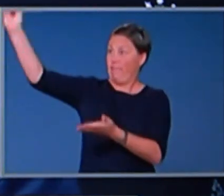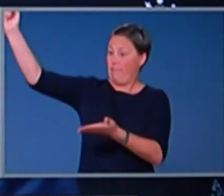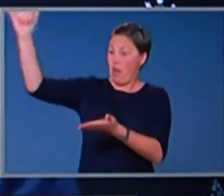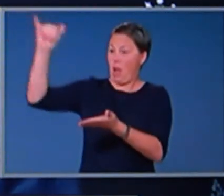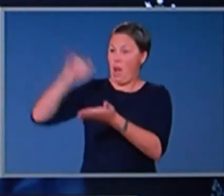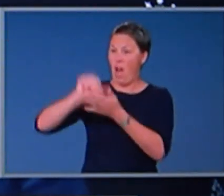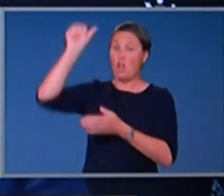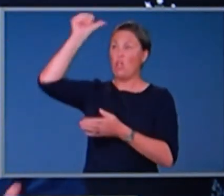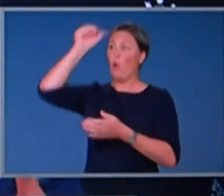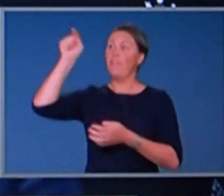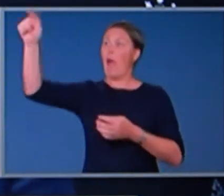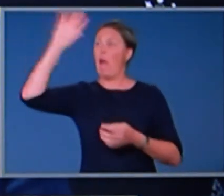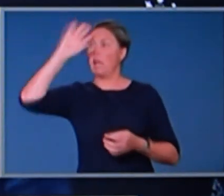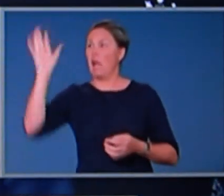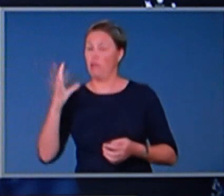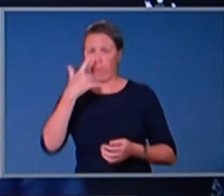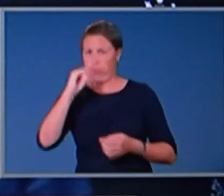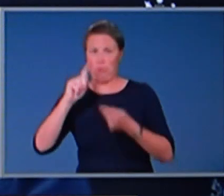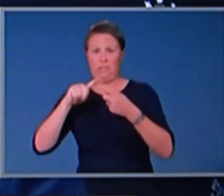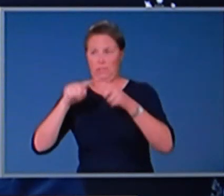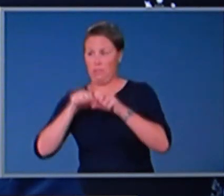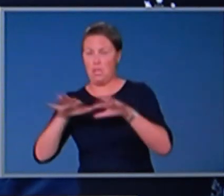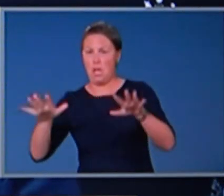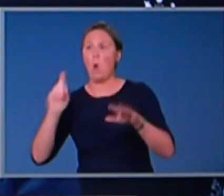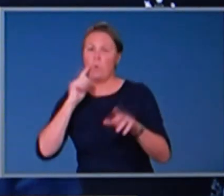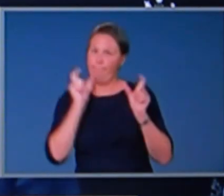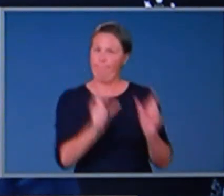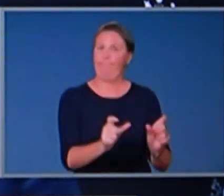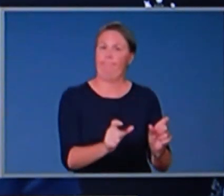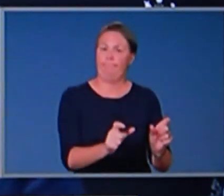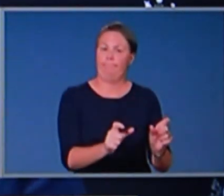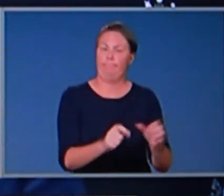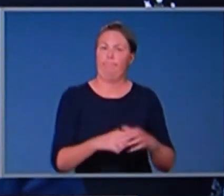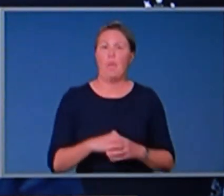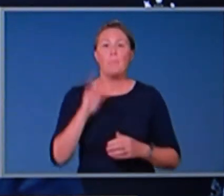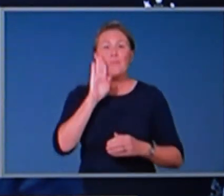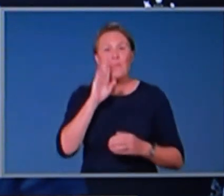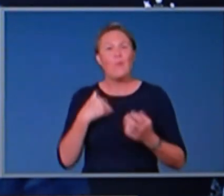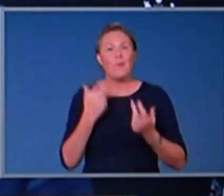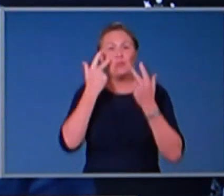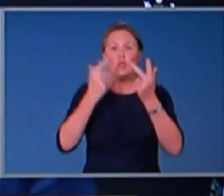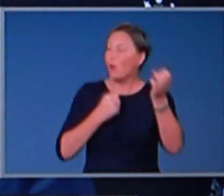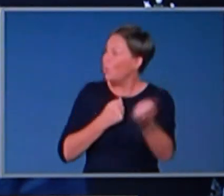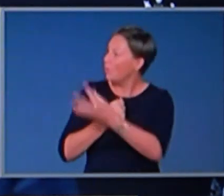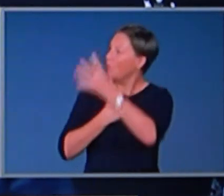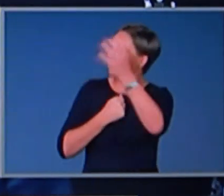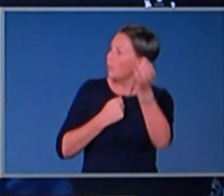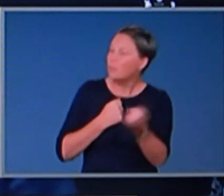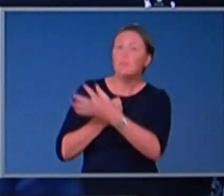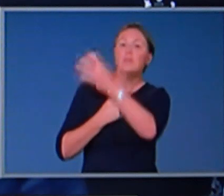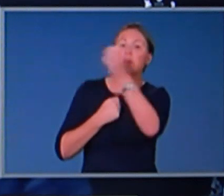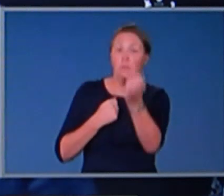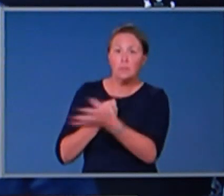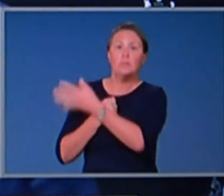has been huge. Clearly, the National Cabinet has asked us to come back with a range of potential